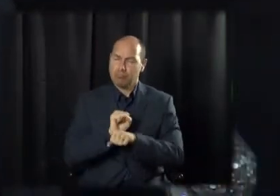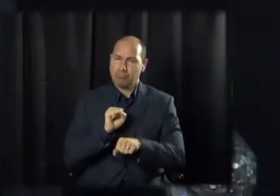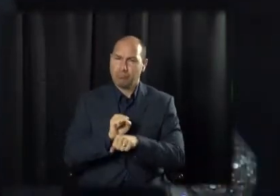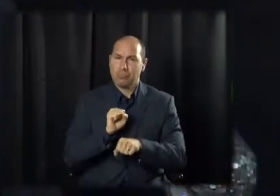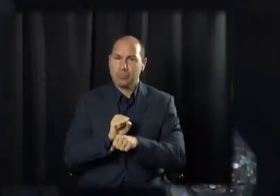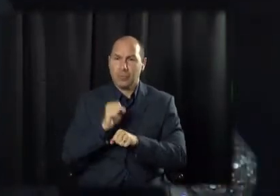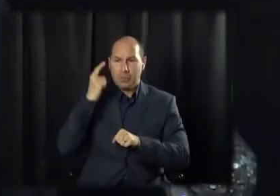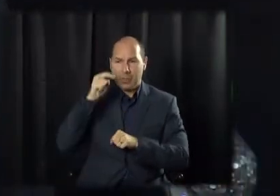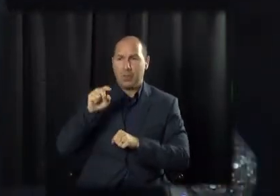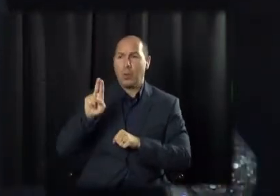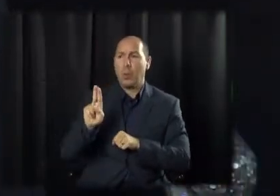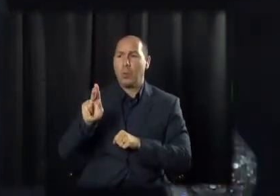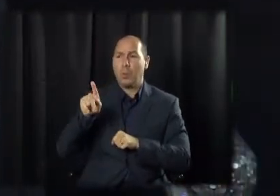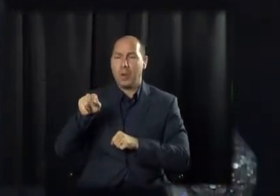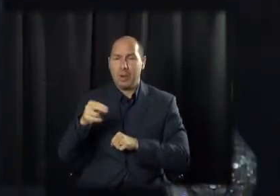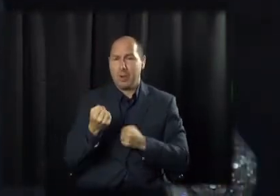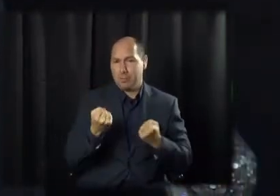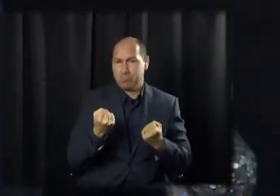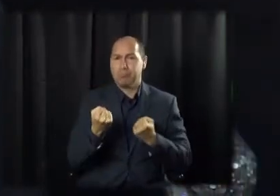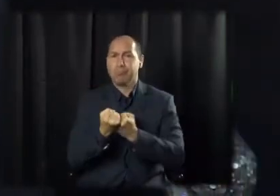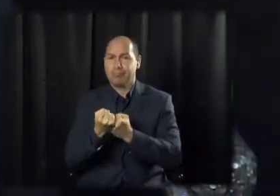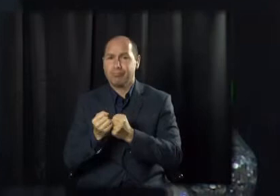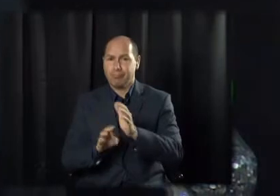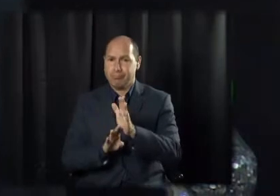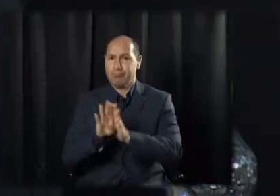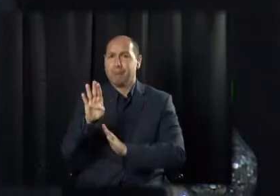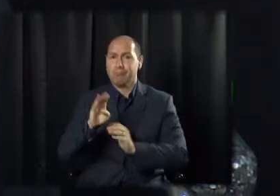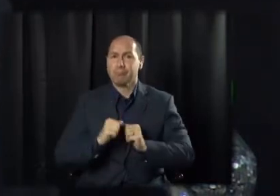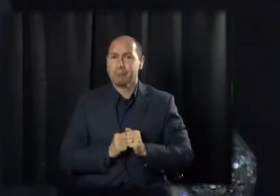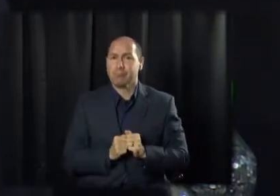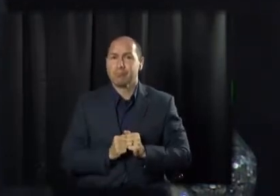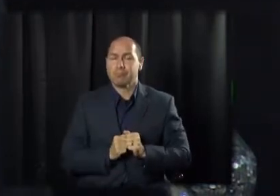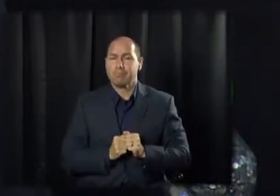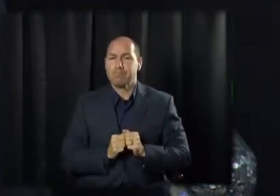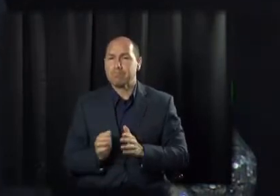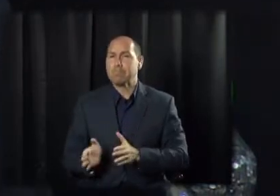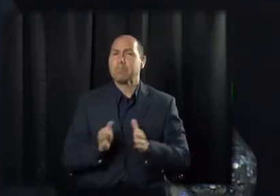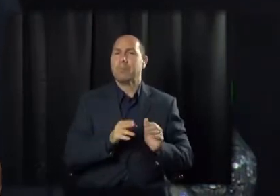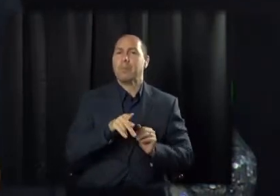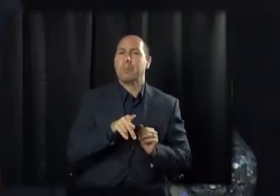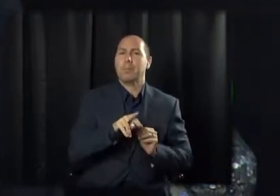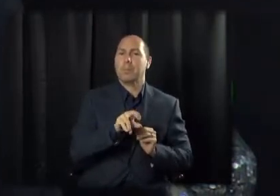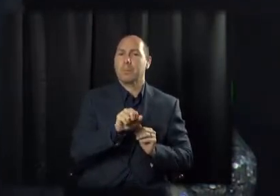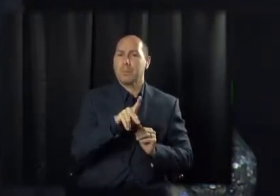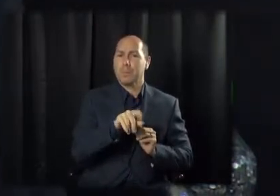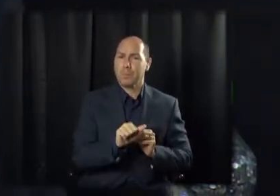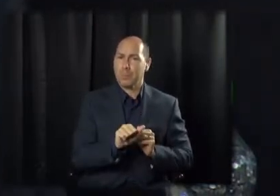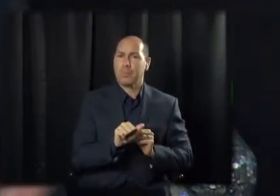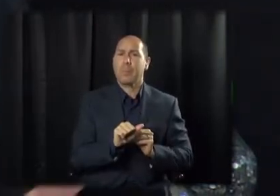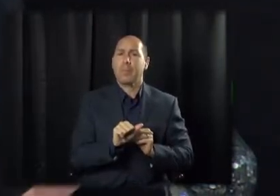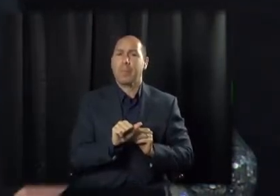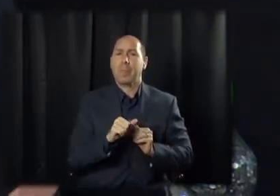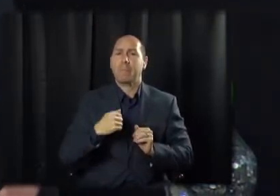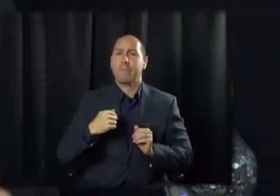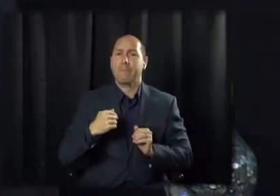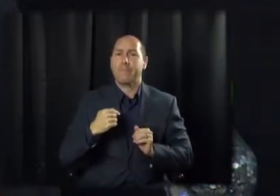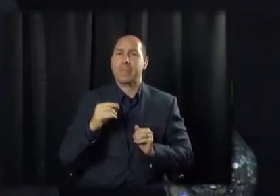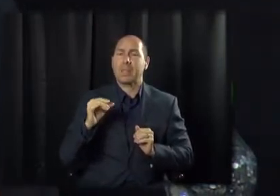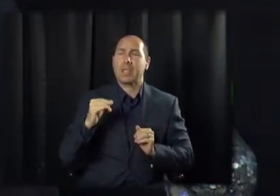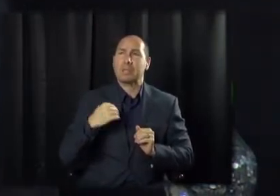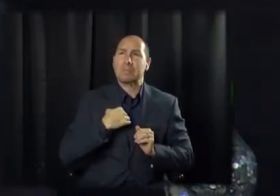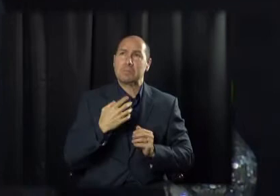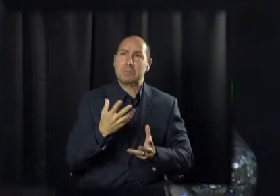prod UPR forward. On Prepa, I'll just say that transformation is